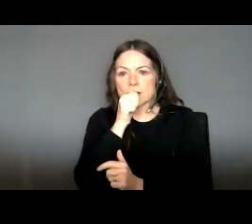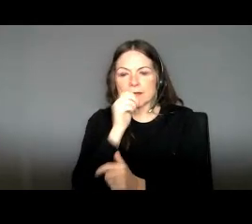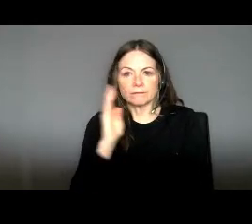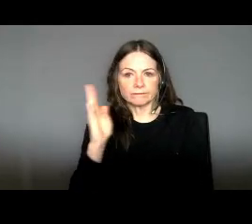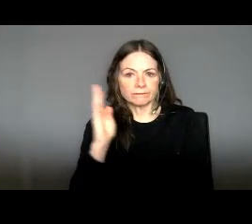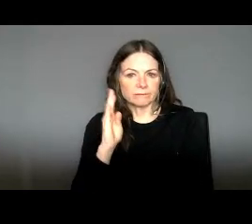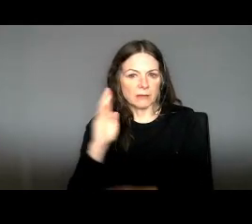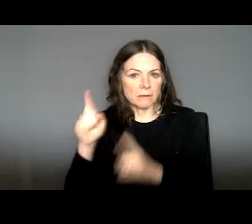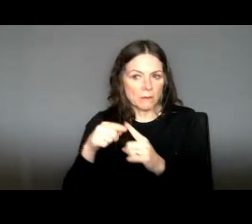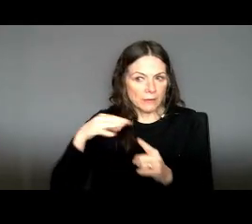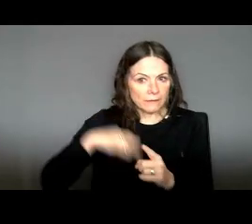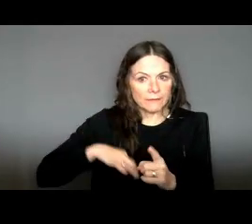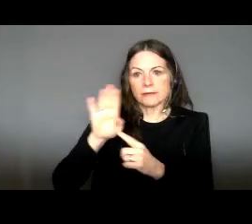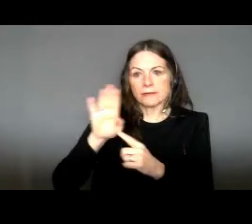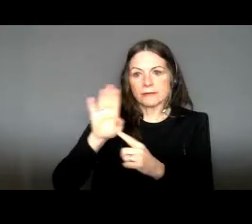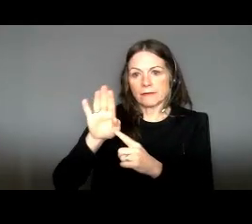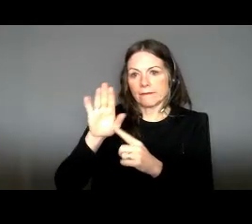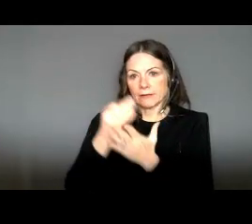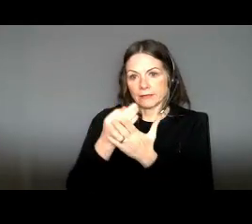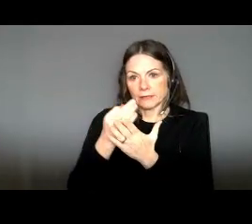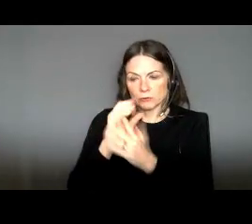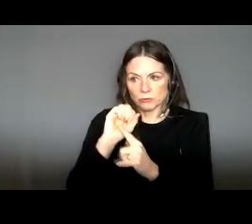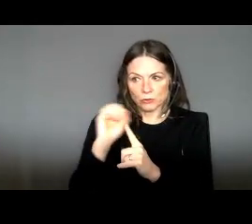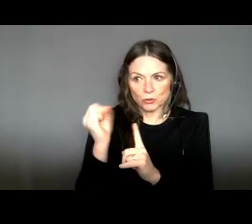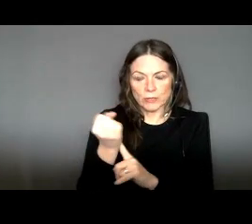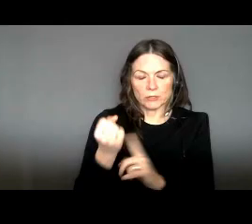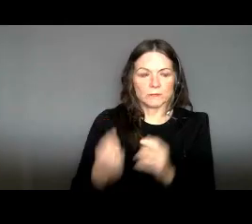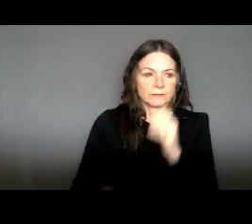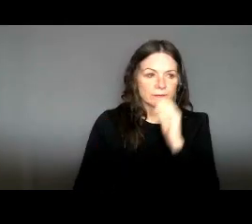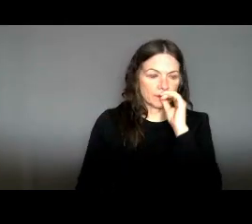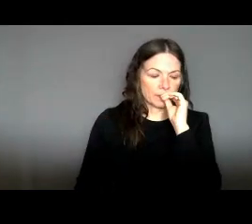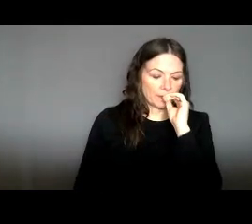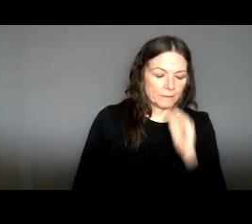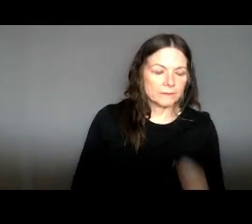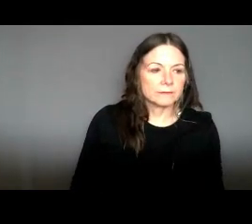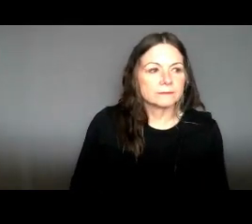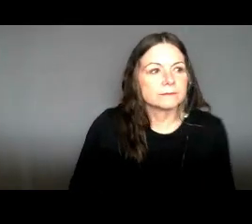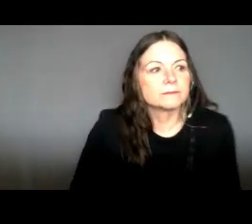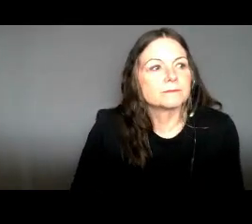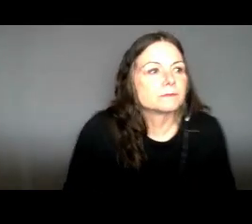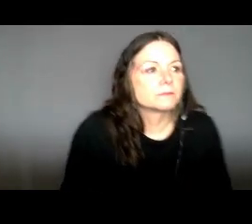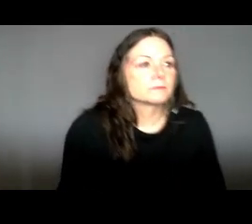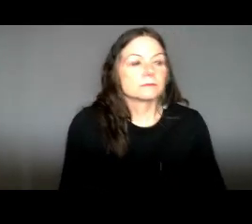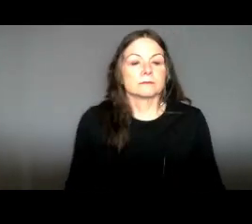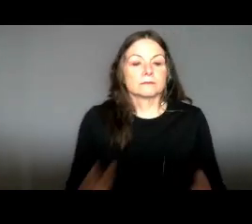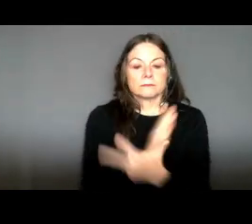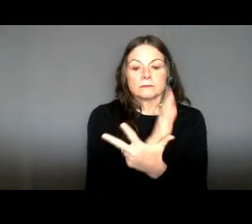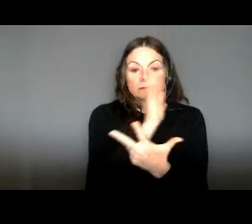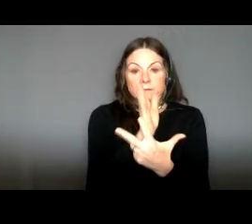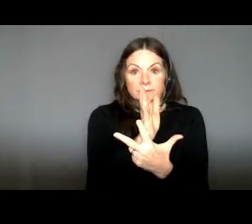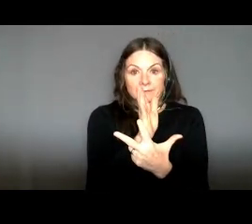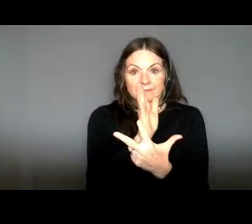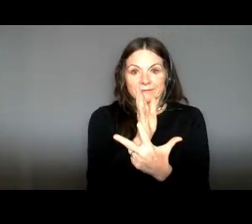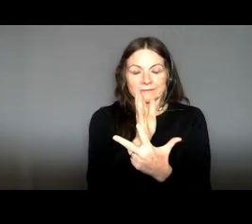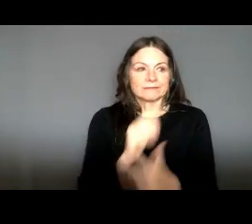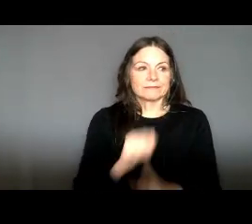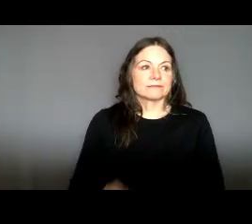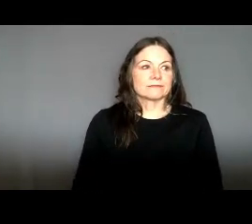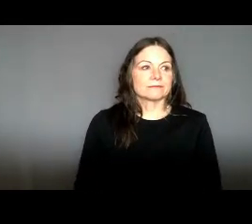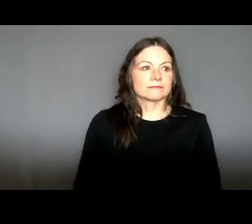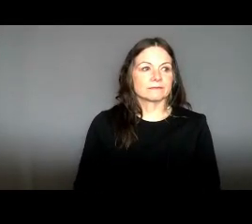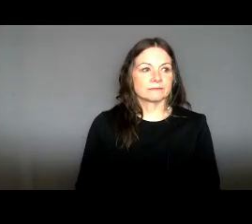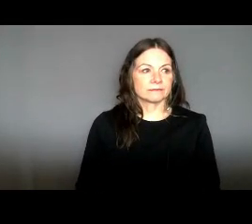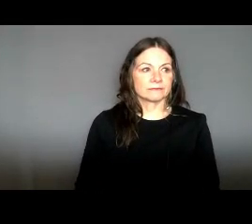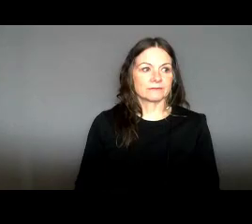financial situation of the client that you are working with. For the pathway two, because you're